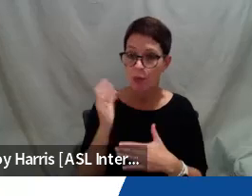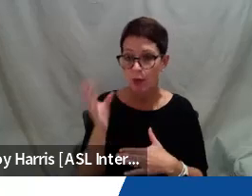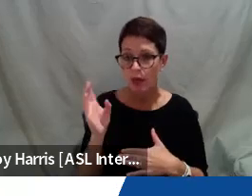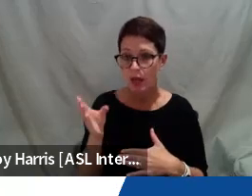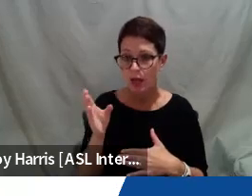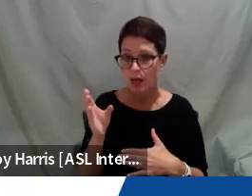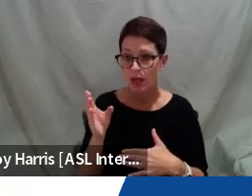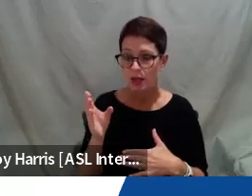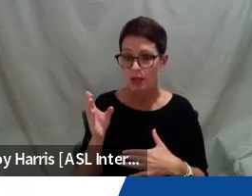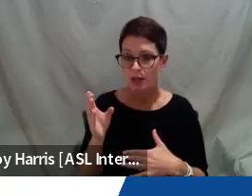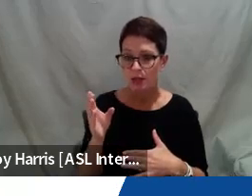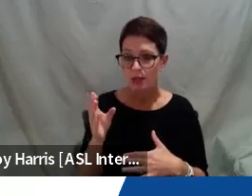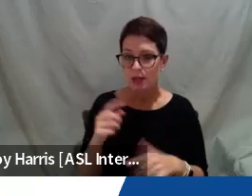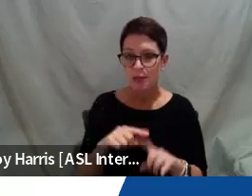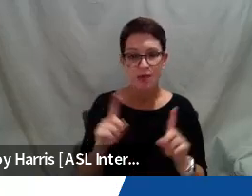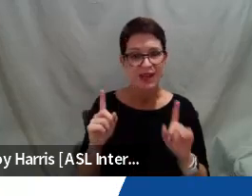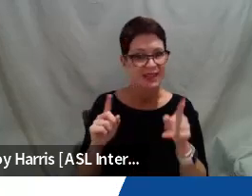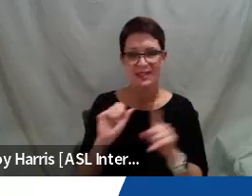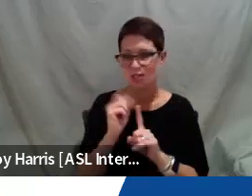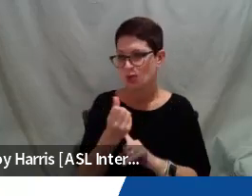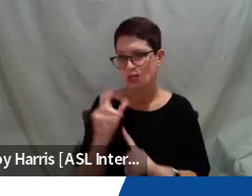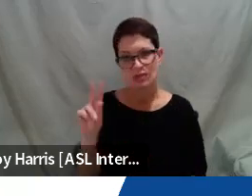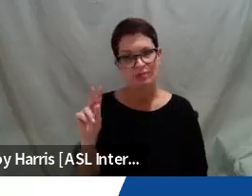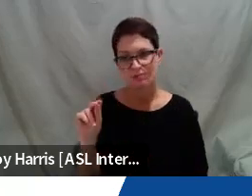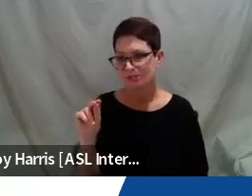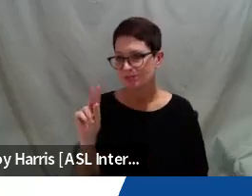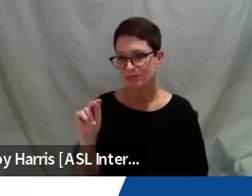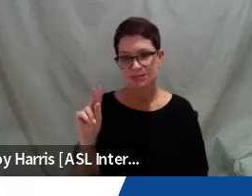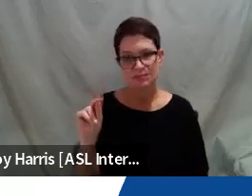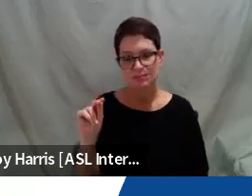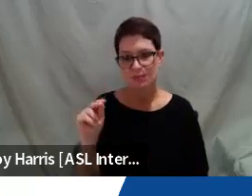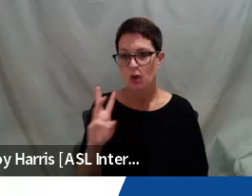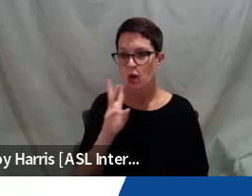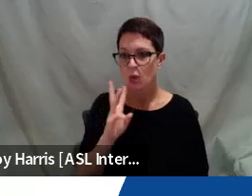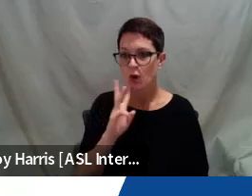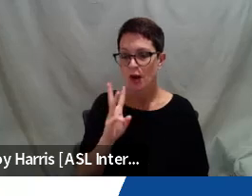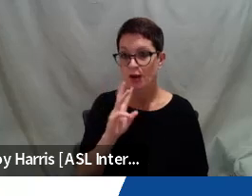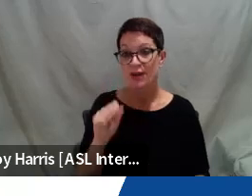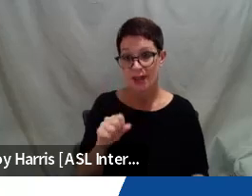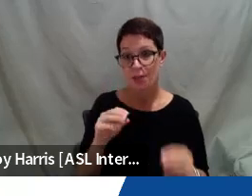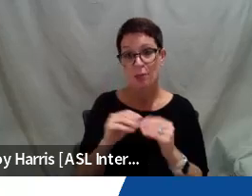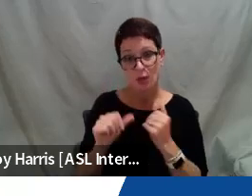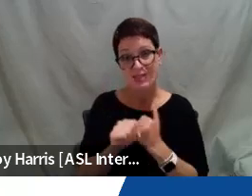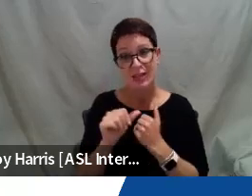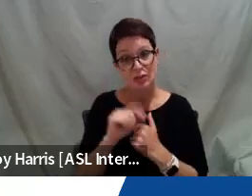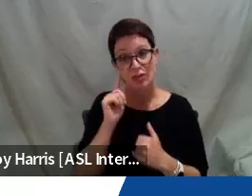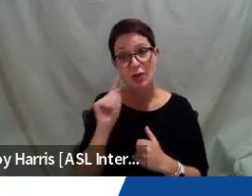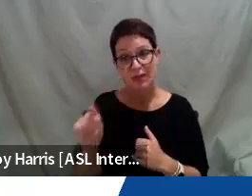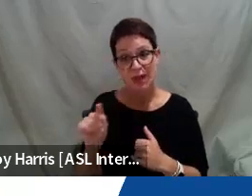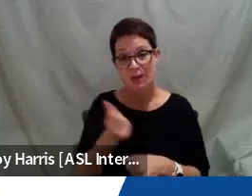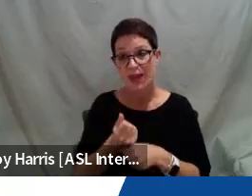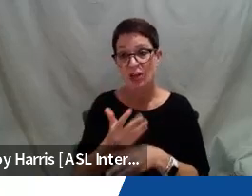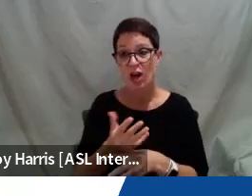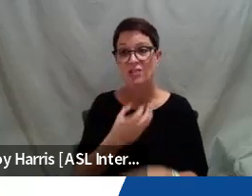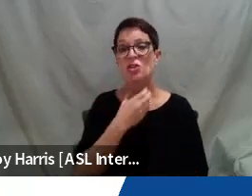their symptoms. But essentially, at this point, water can actually be more dangerous for them and can cause them